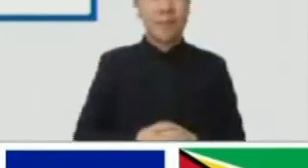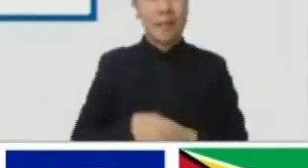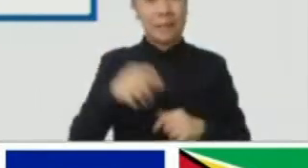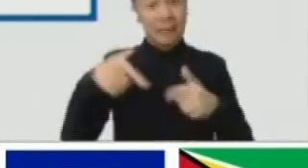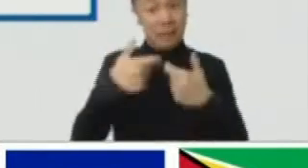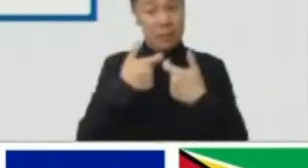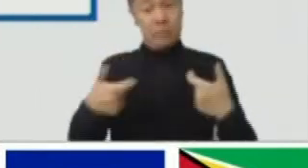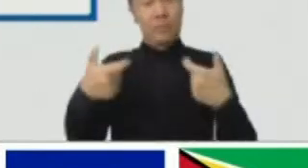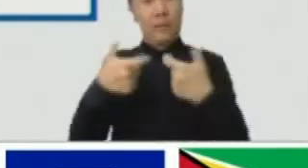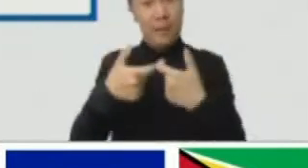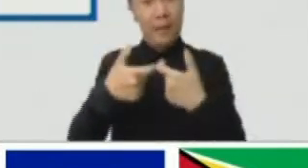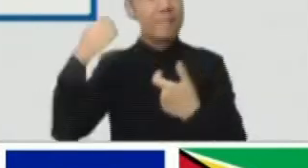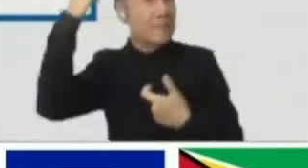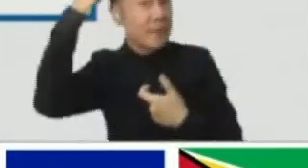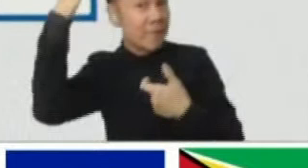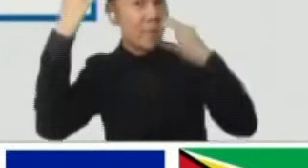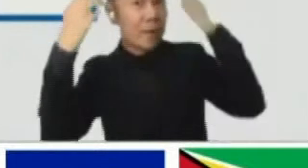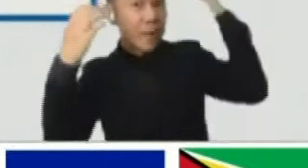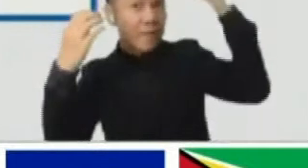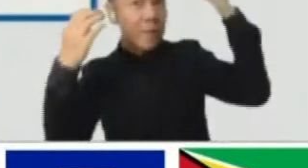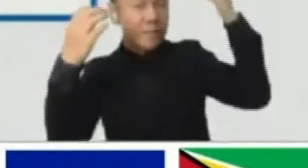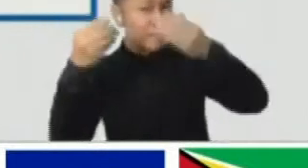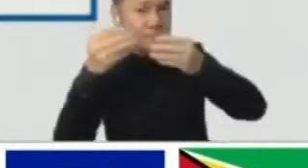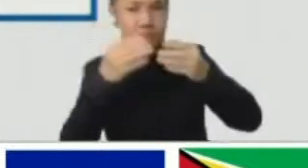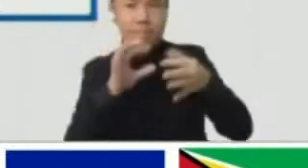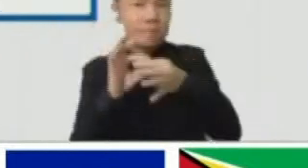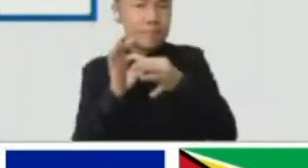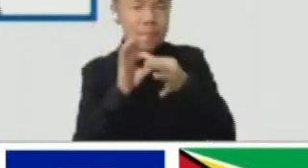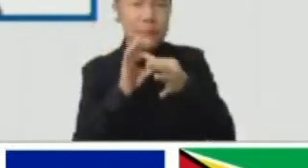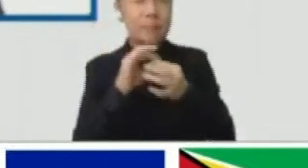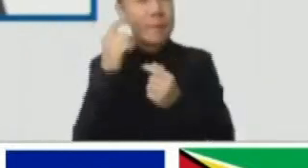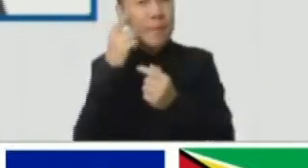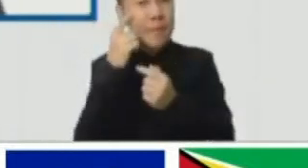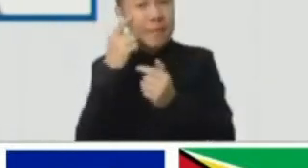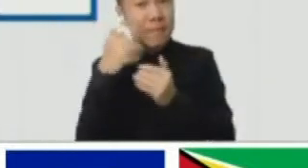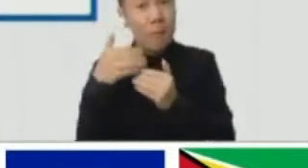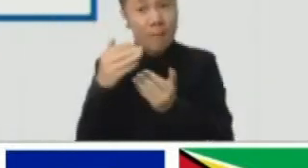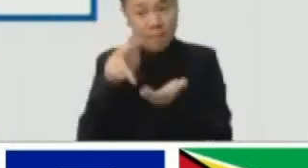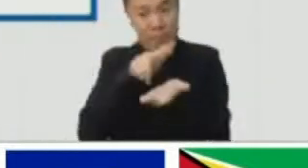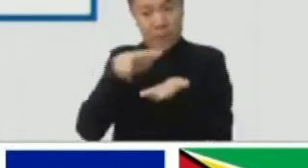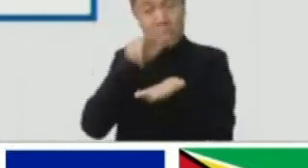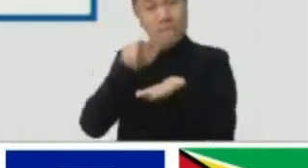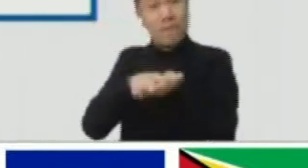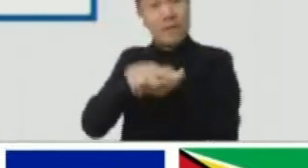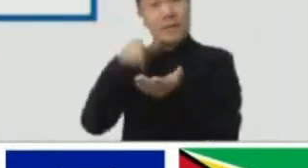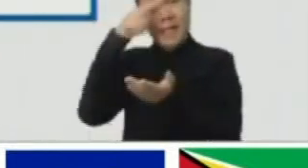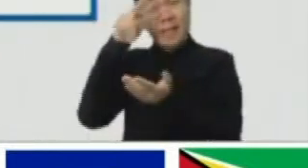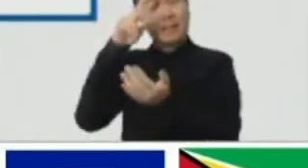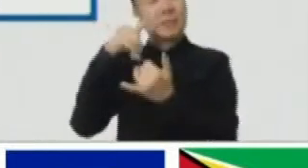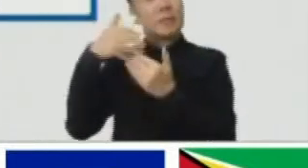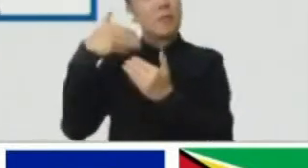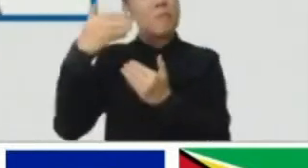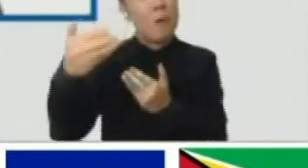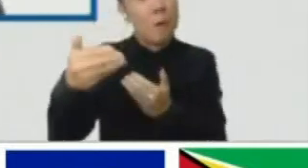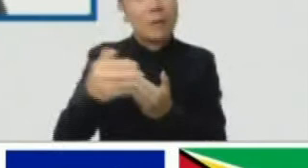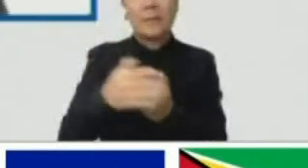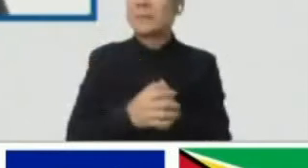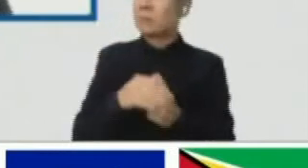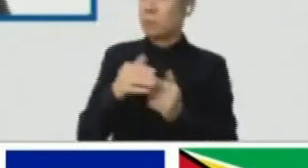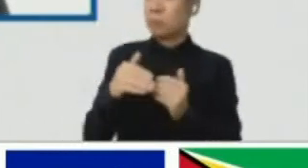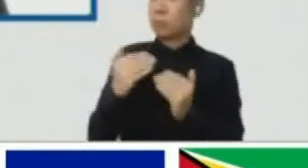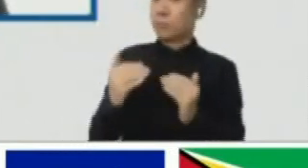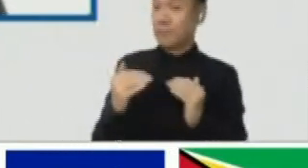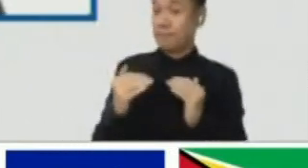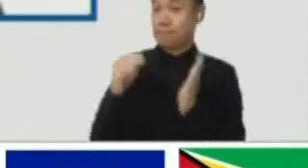intergovernmental meeting on the Regional Action Plan for the implementation of the Sendai Framework, which is being updated in light of